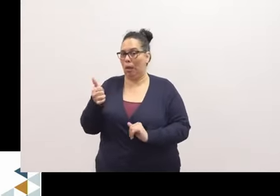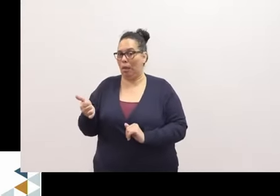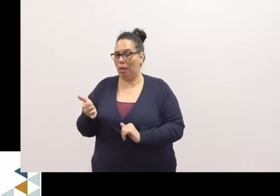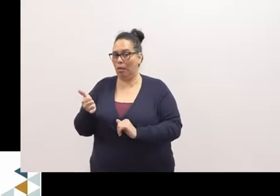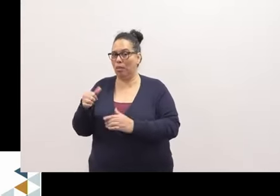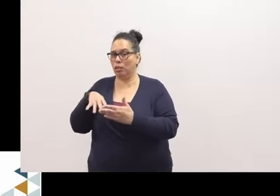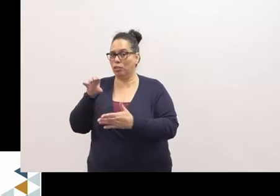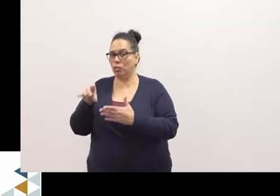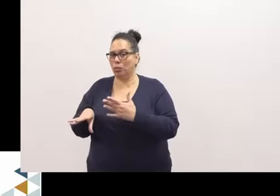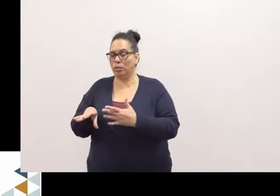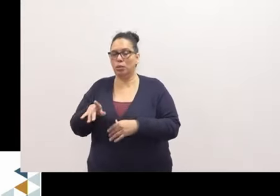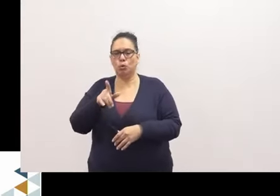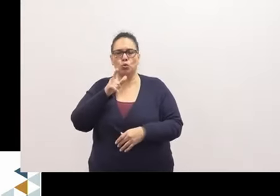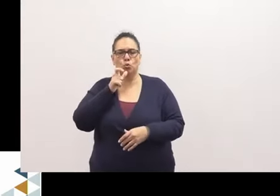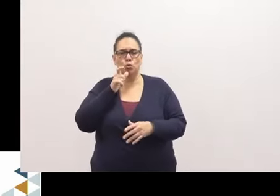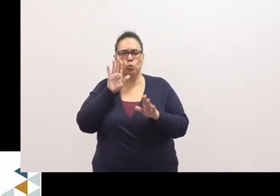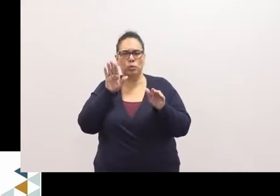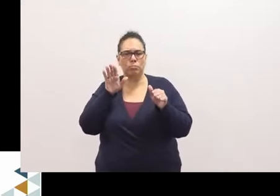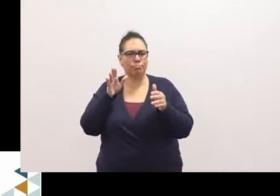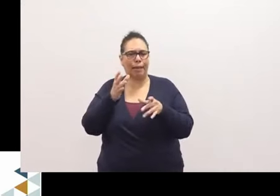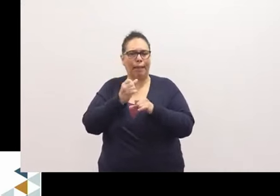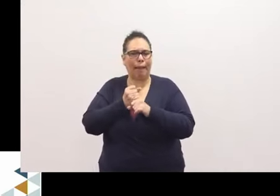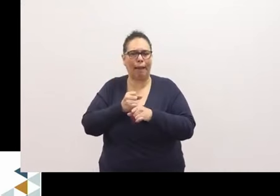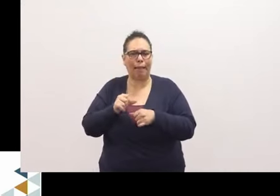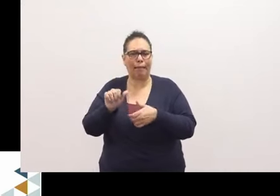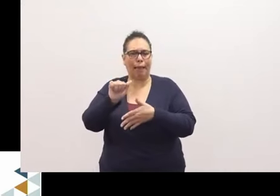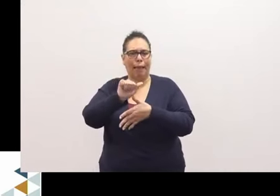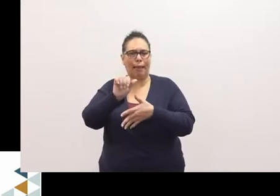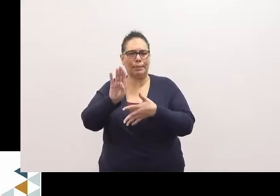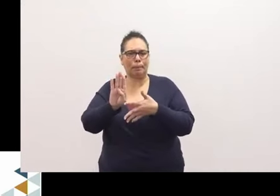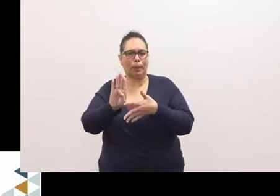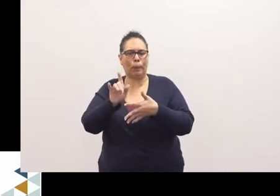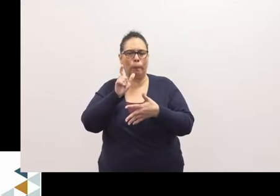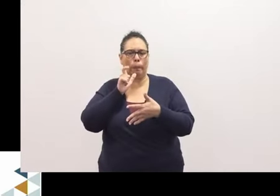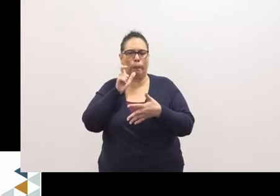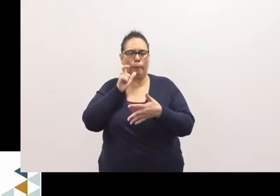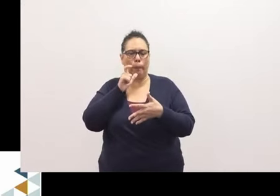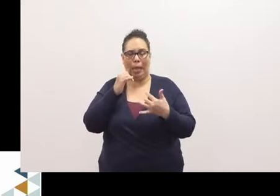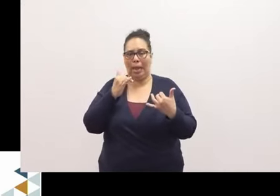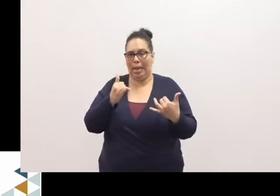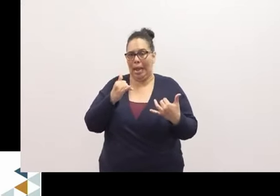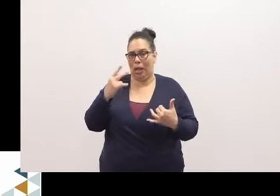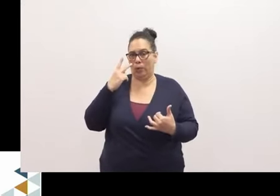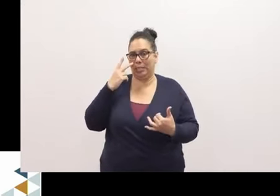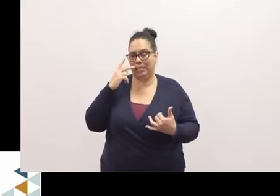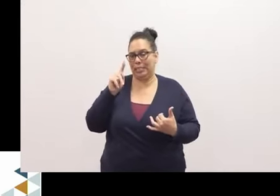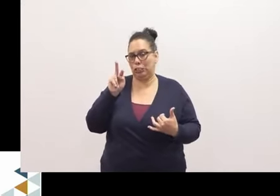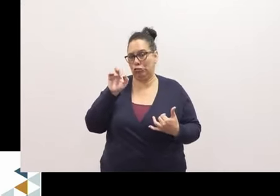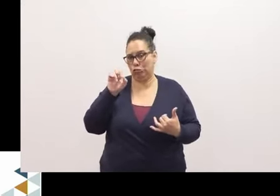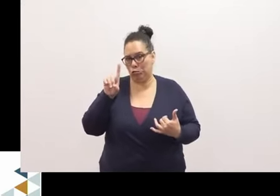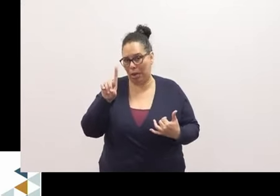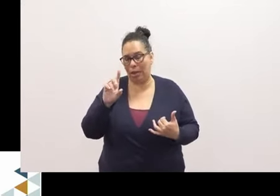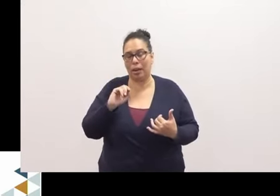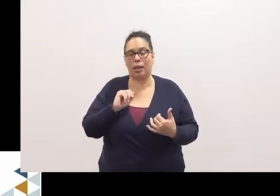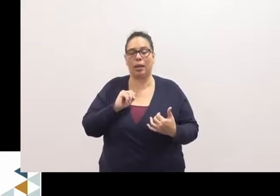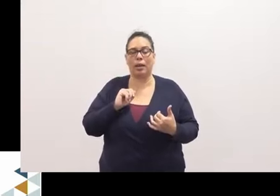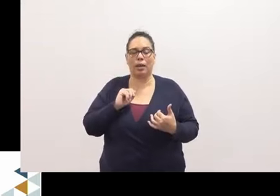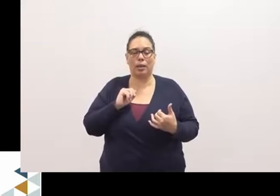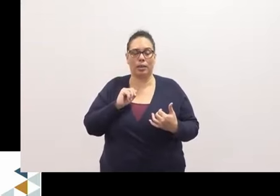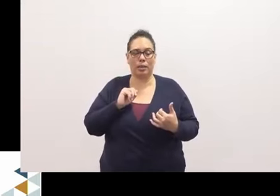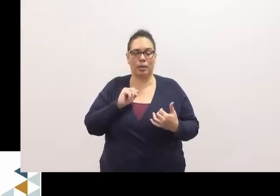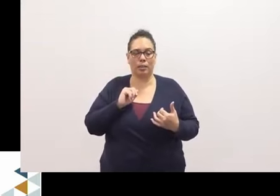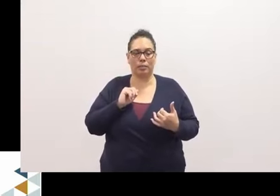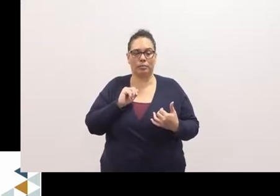on who's receiving those A's and B's, we're starting to see a trend that we're seeing that there is